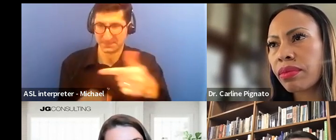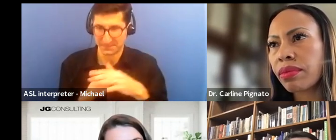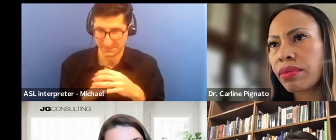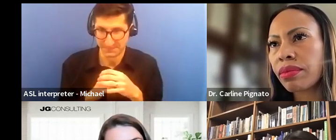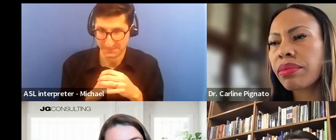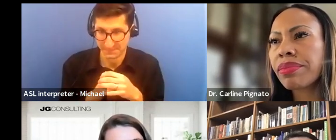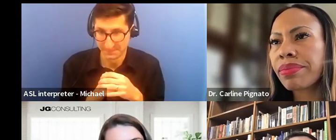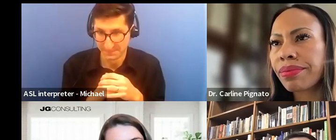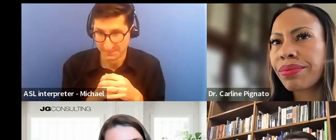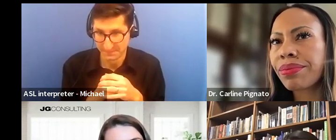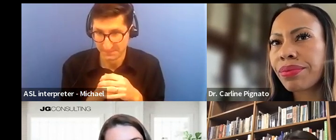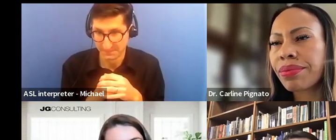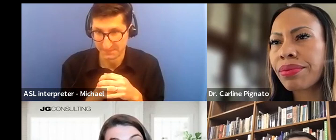newspaper.